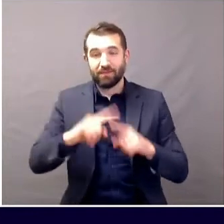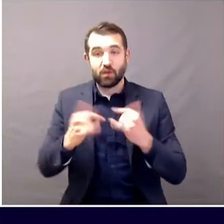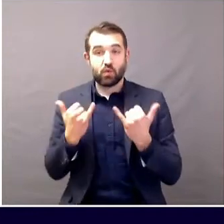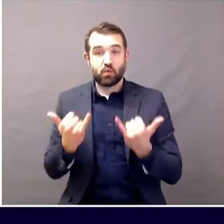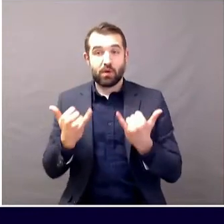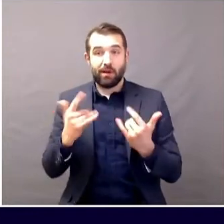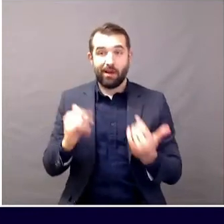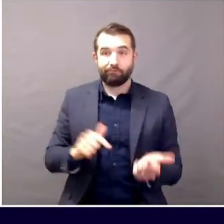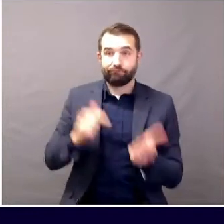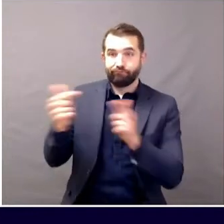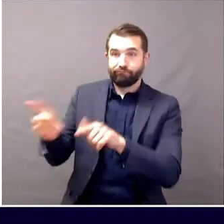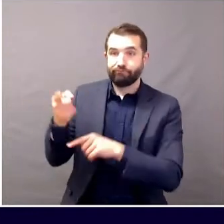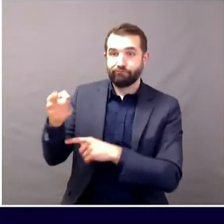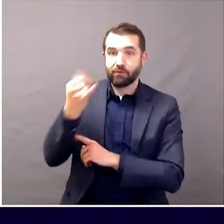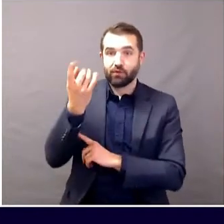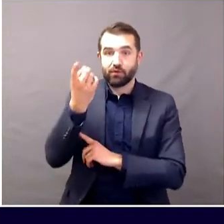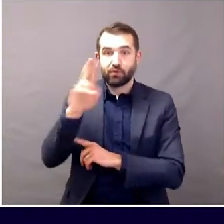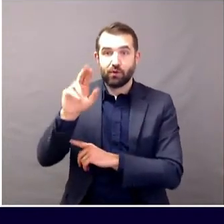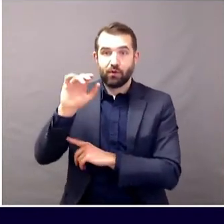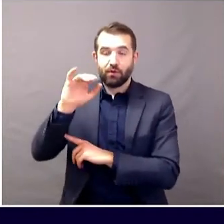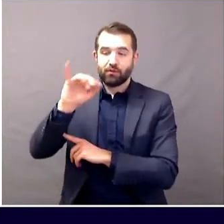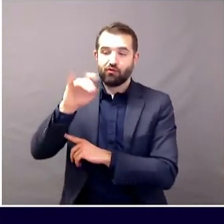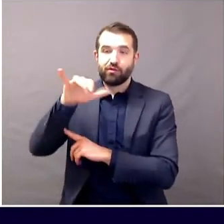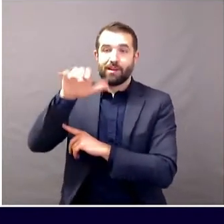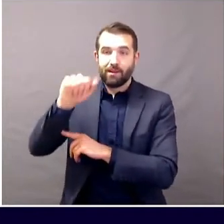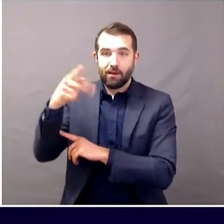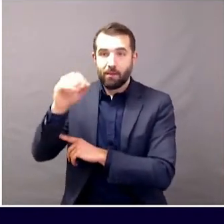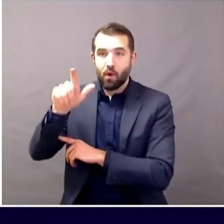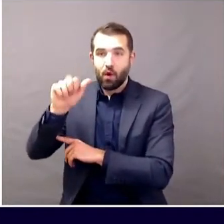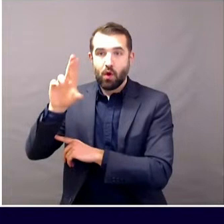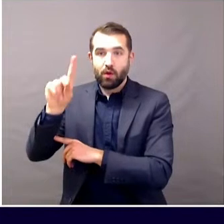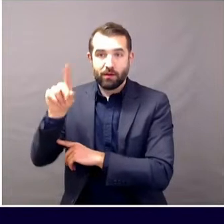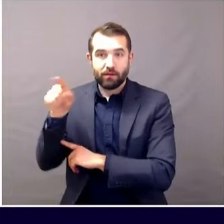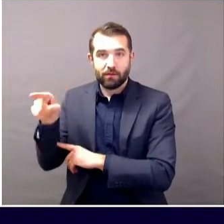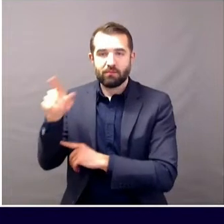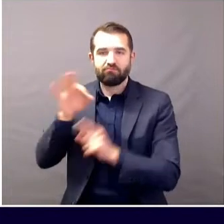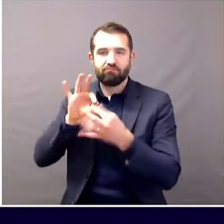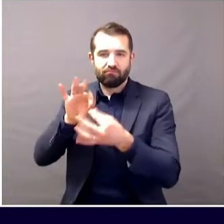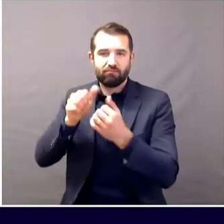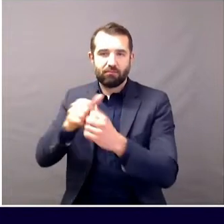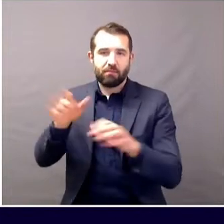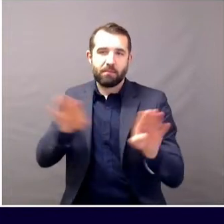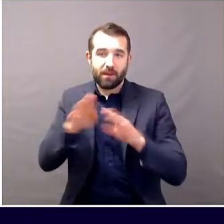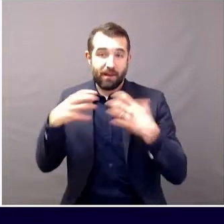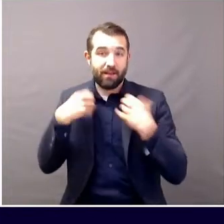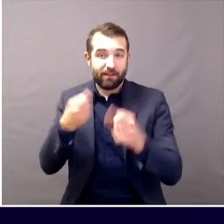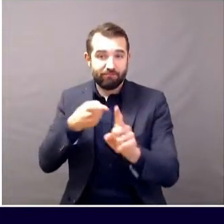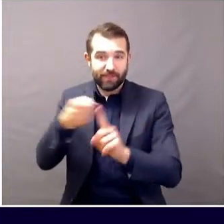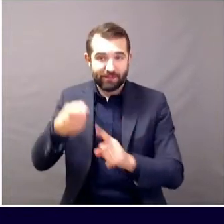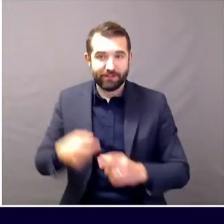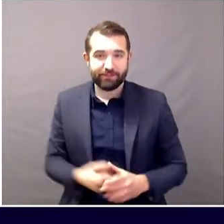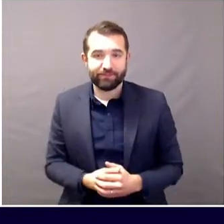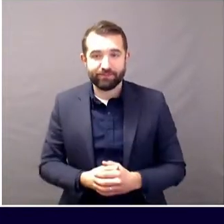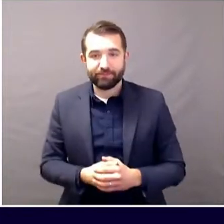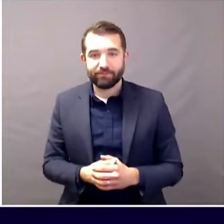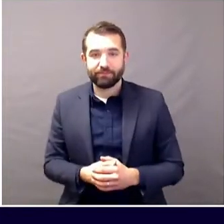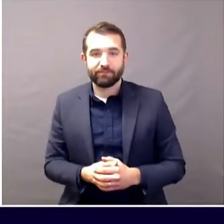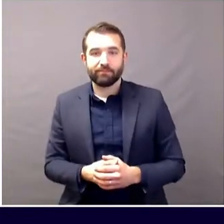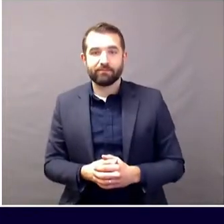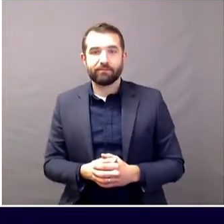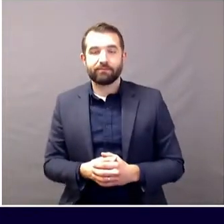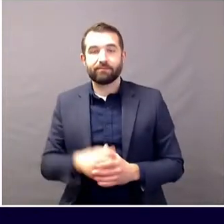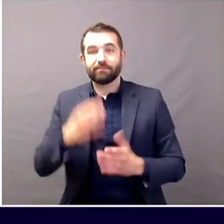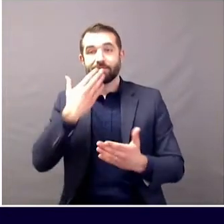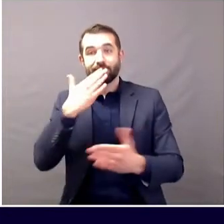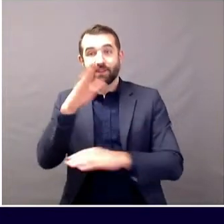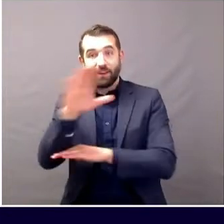about where we stand with respect to behavioral health, especially during this time of year. Dr. Pollard? Good afternoon.